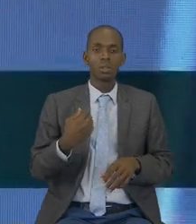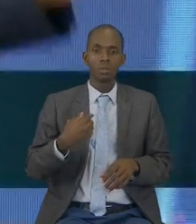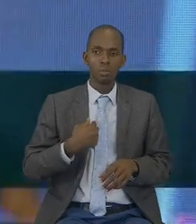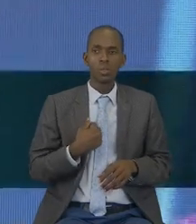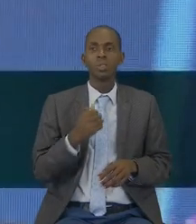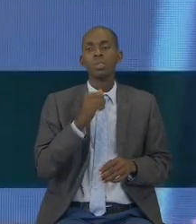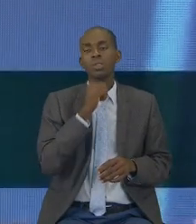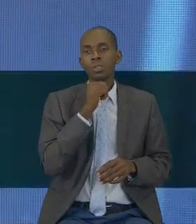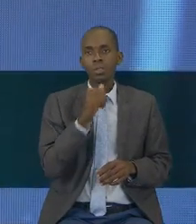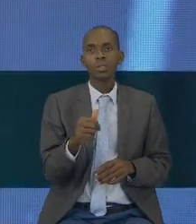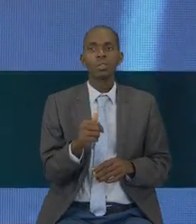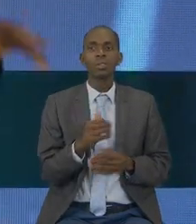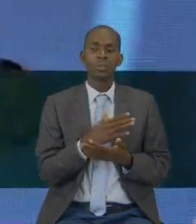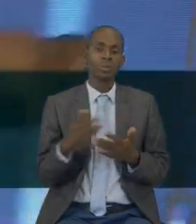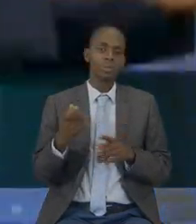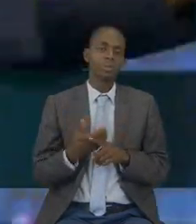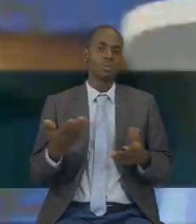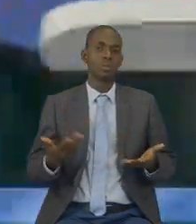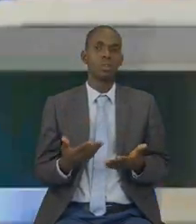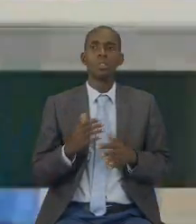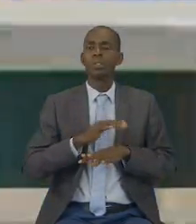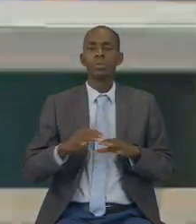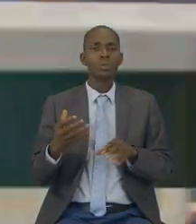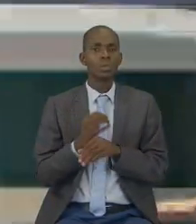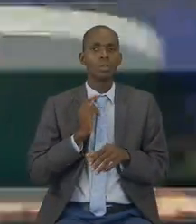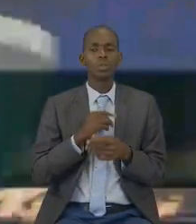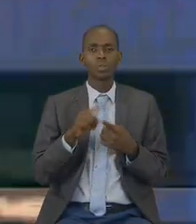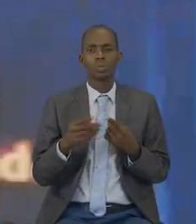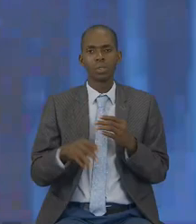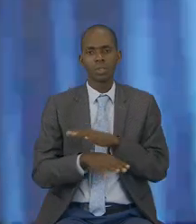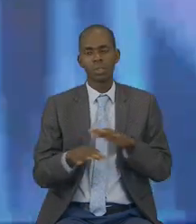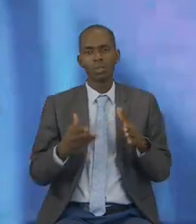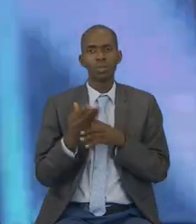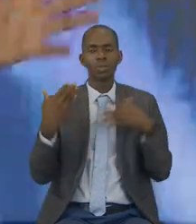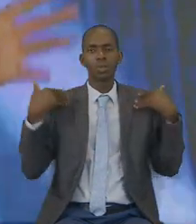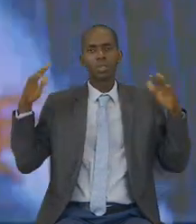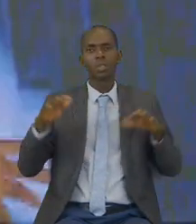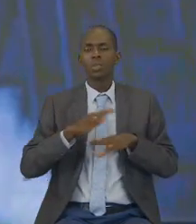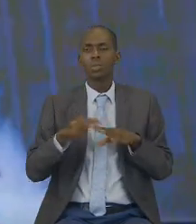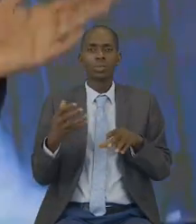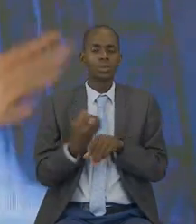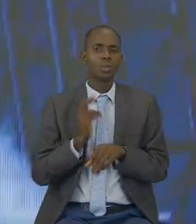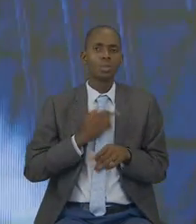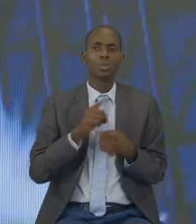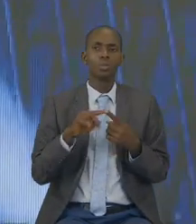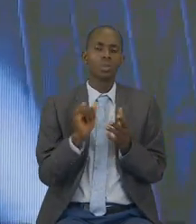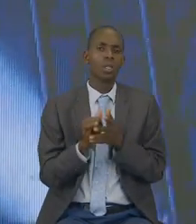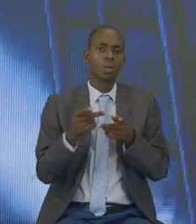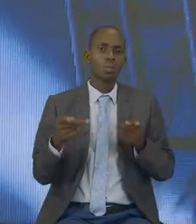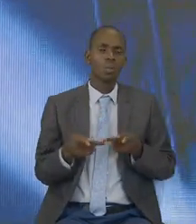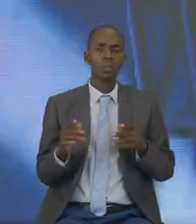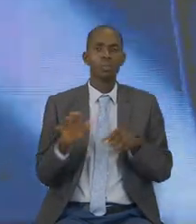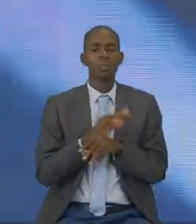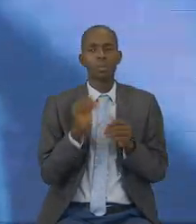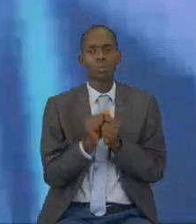not up hence. Don't take us to the land through an angel, and don't take us to that place filled with milk and